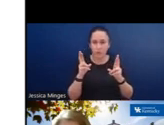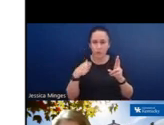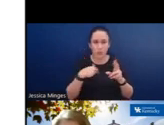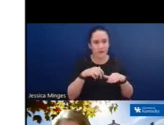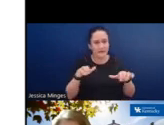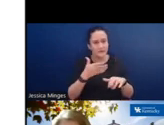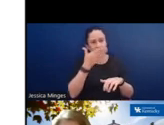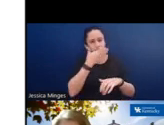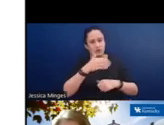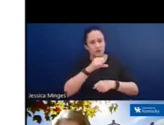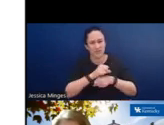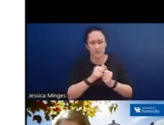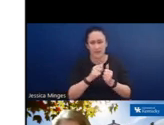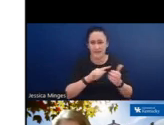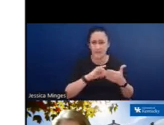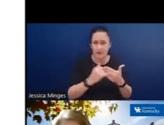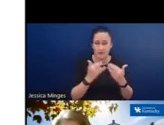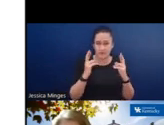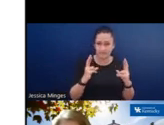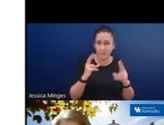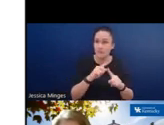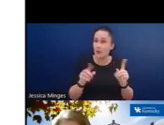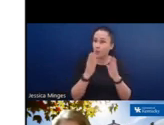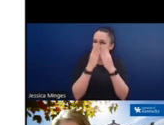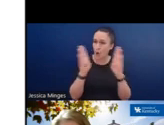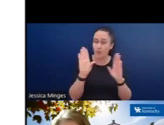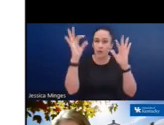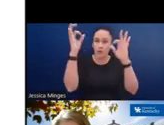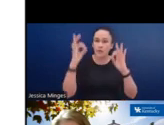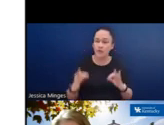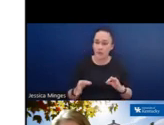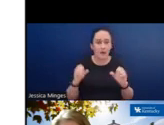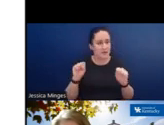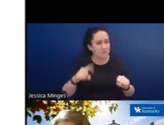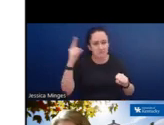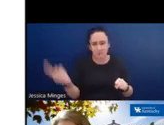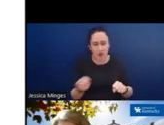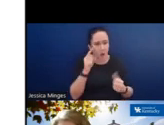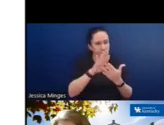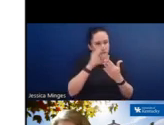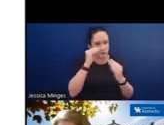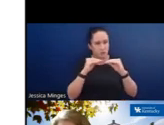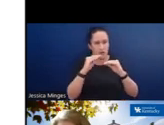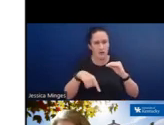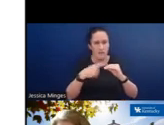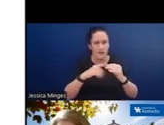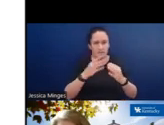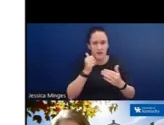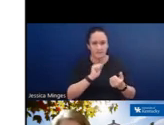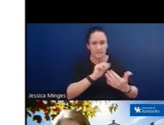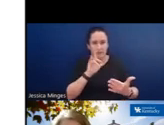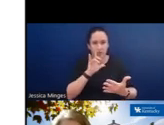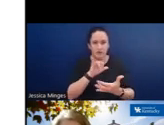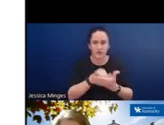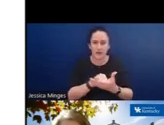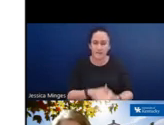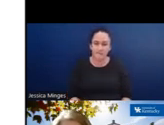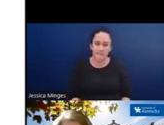job of this in this project, but we're also open to your feedback and can always learn more about better ways to do that.